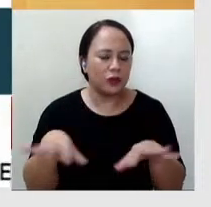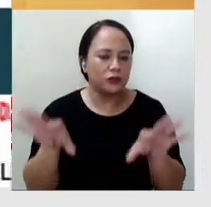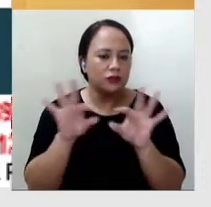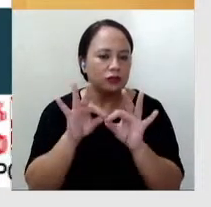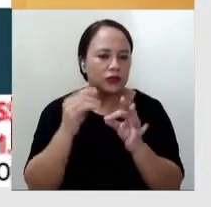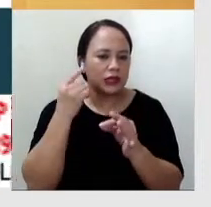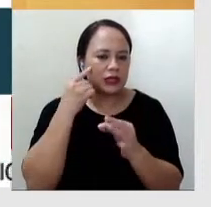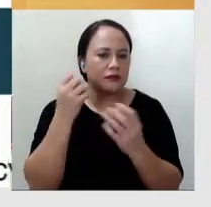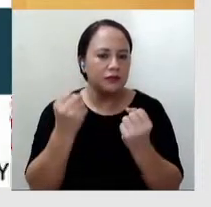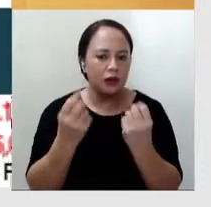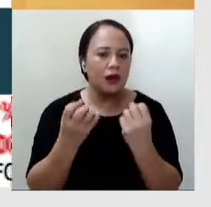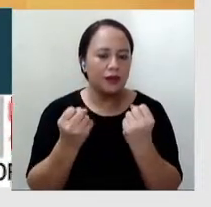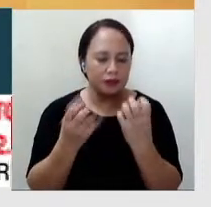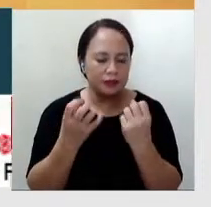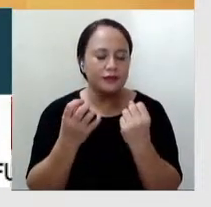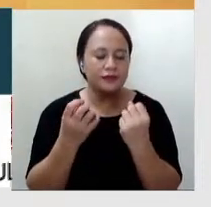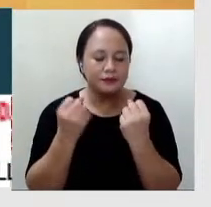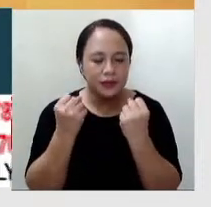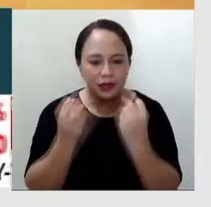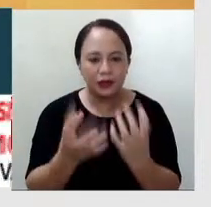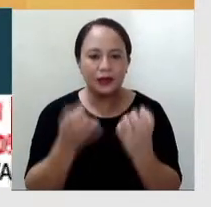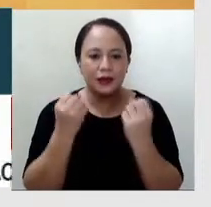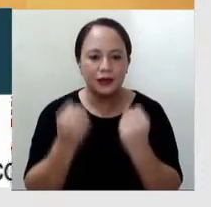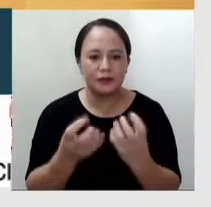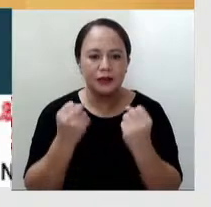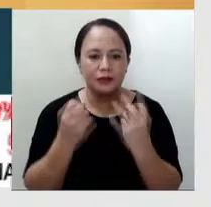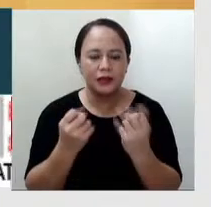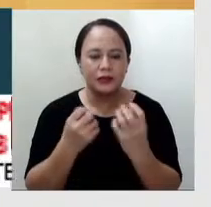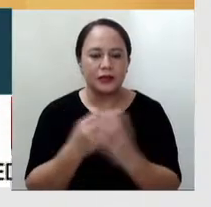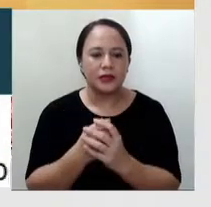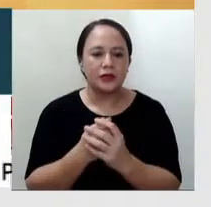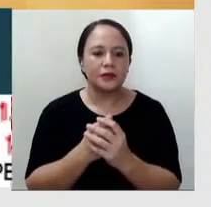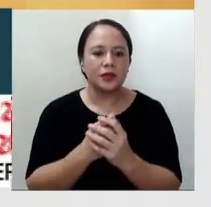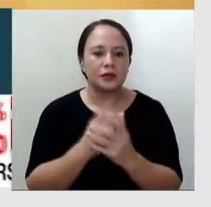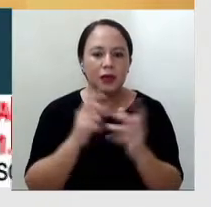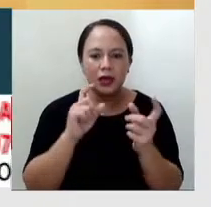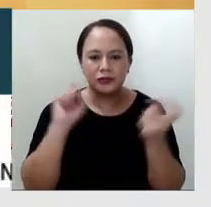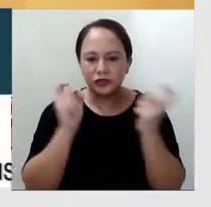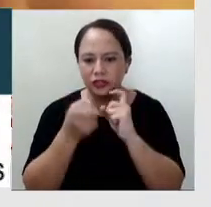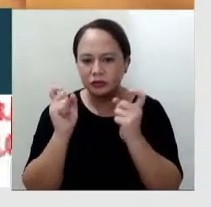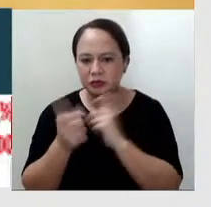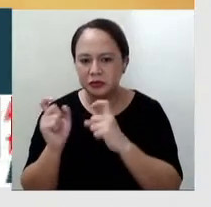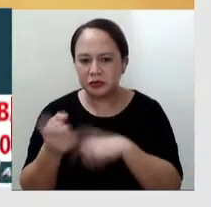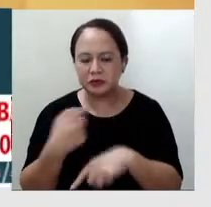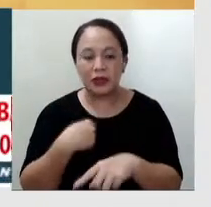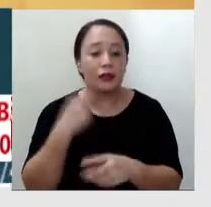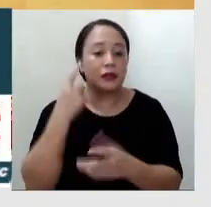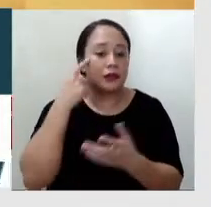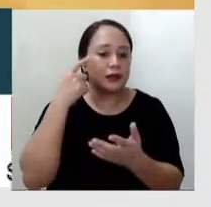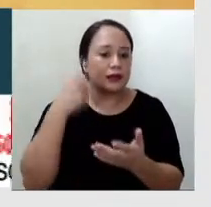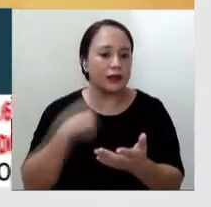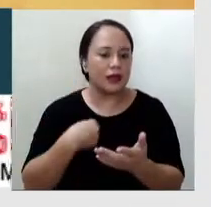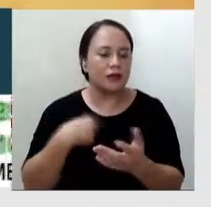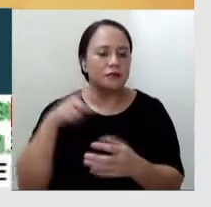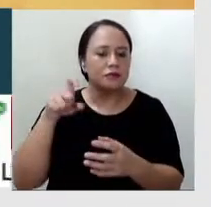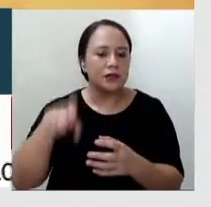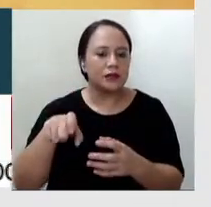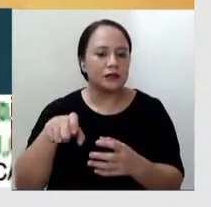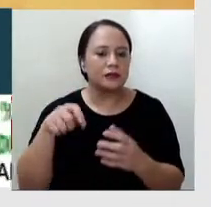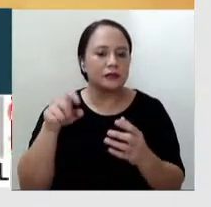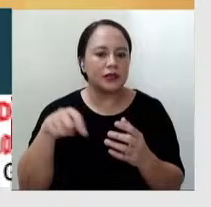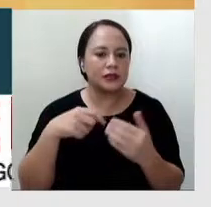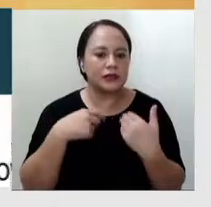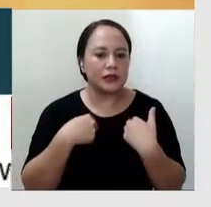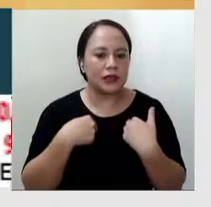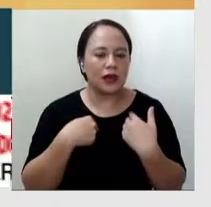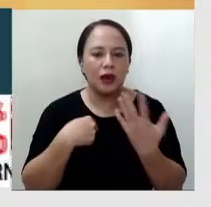a lot of kind of reform that has to happen. And perhaps there has to be also some